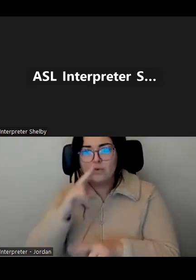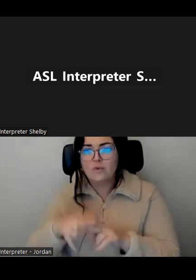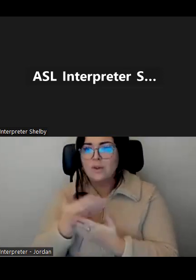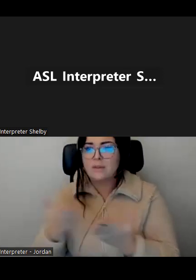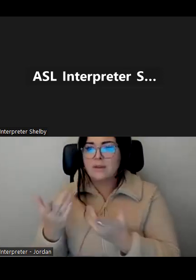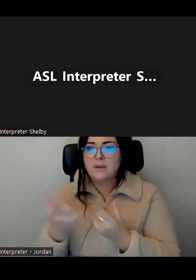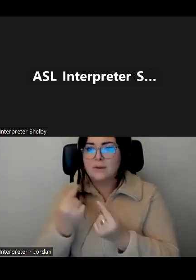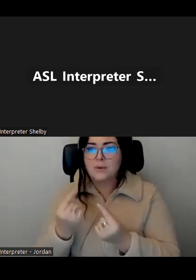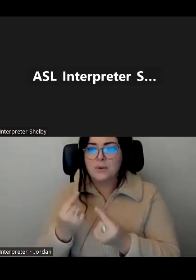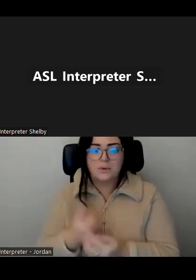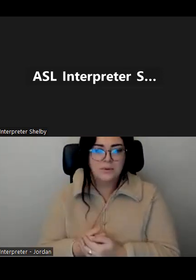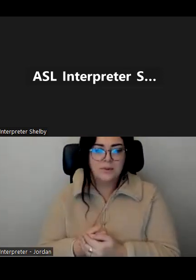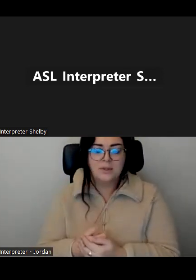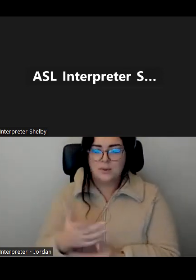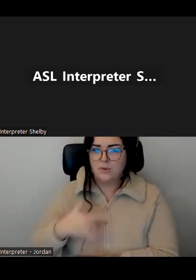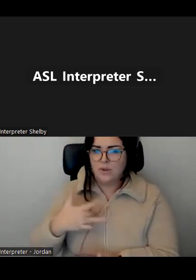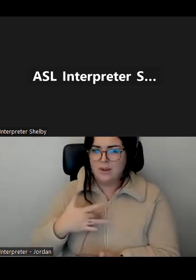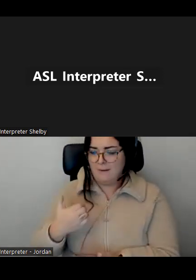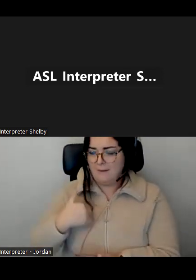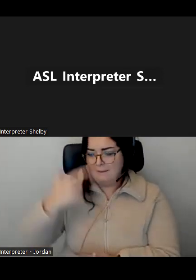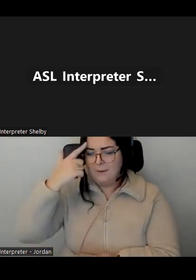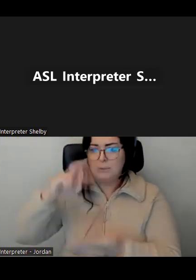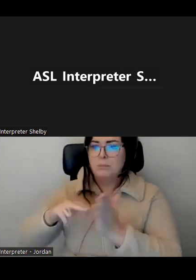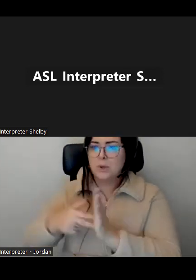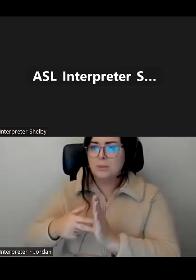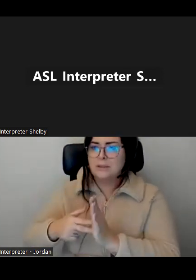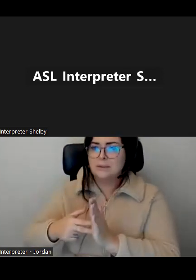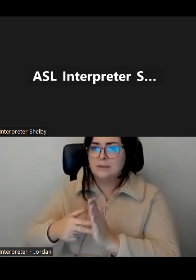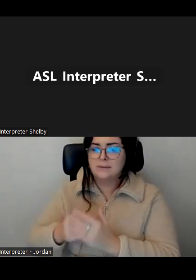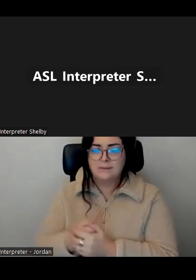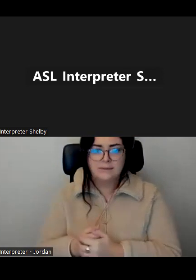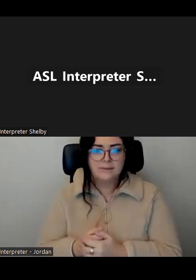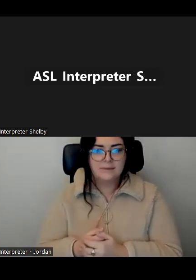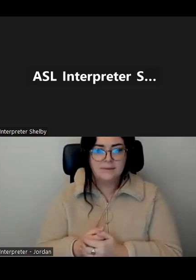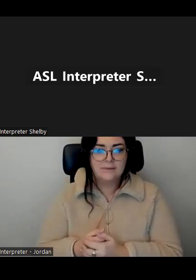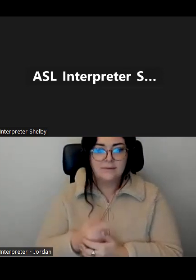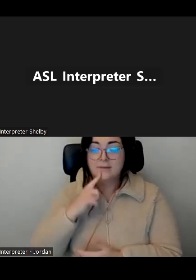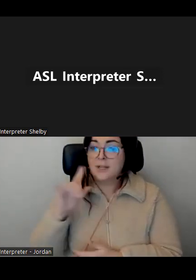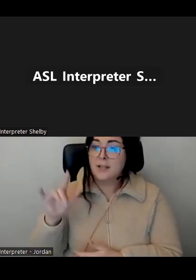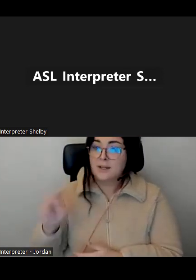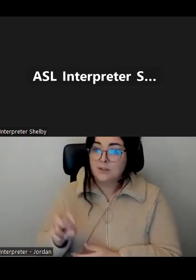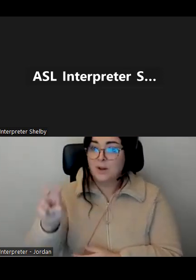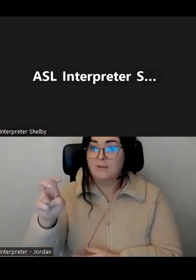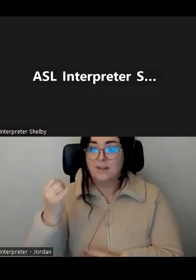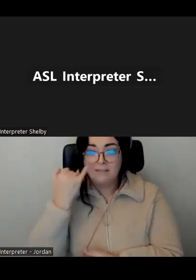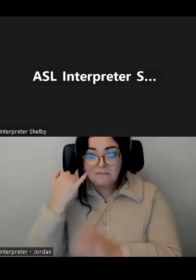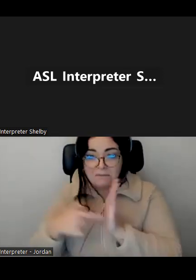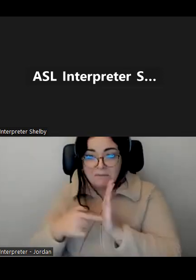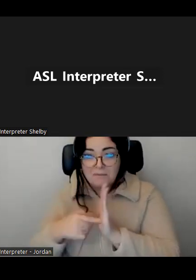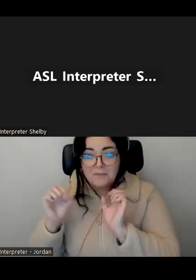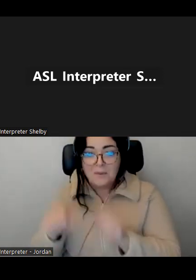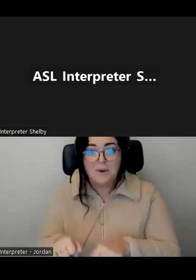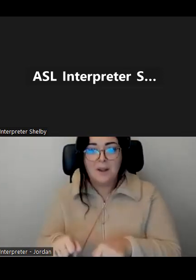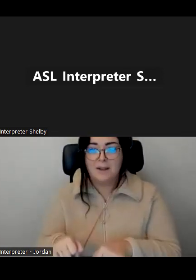do to give yourself a sense of purpose. Traveling, that's my plan if I can afford it.